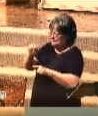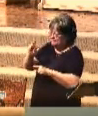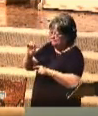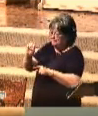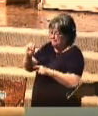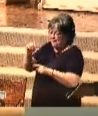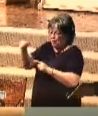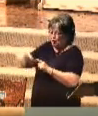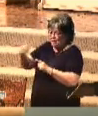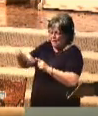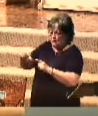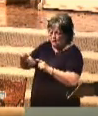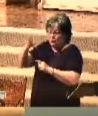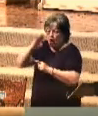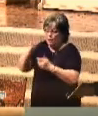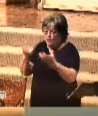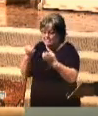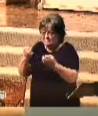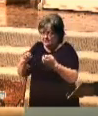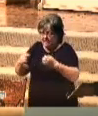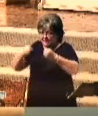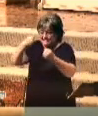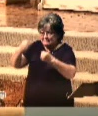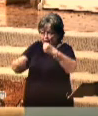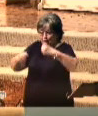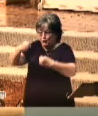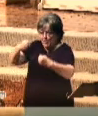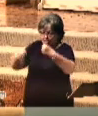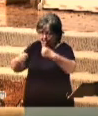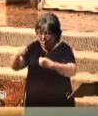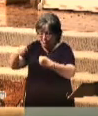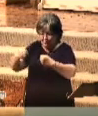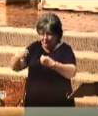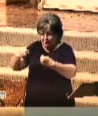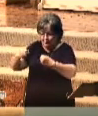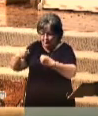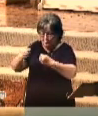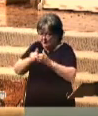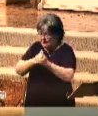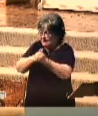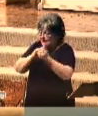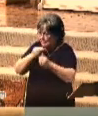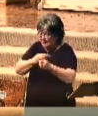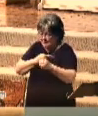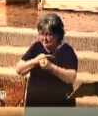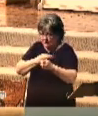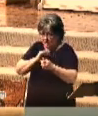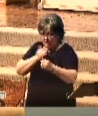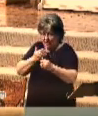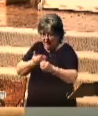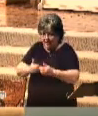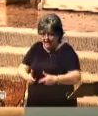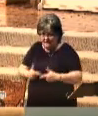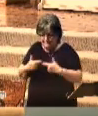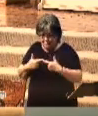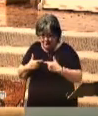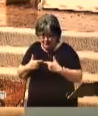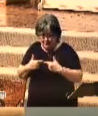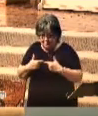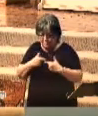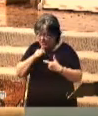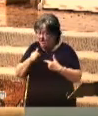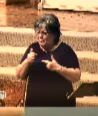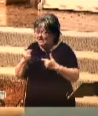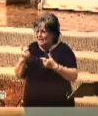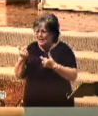wants to be the steering wheel, folks. He wants to be the one directing our lives. Not when everything